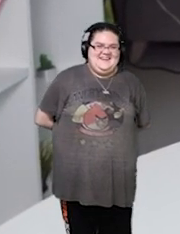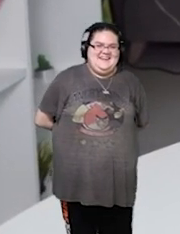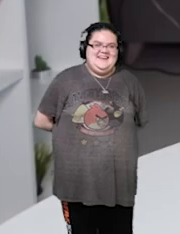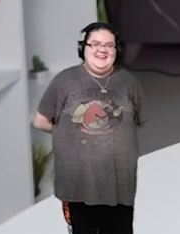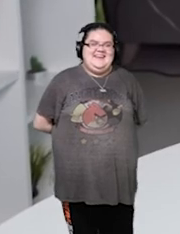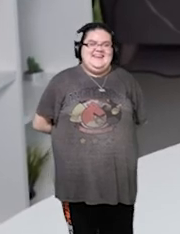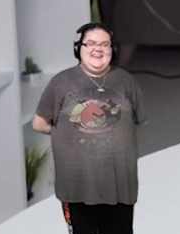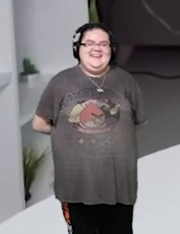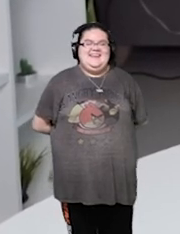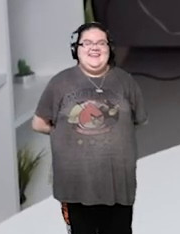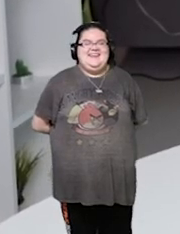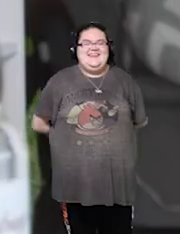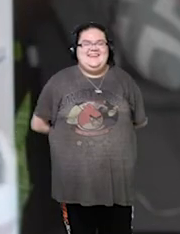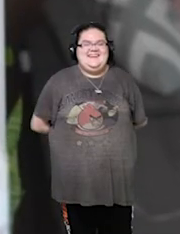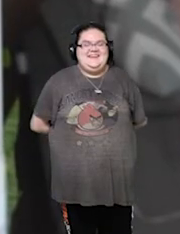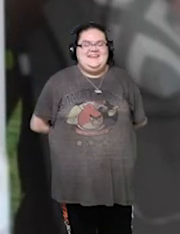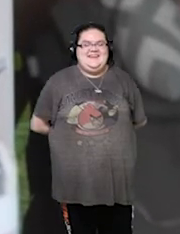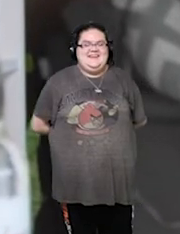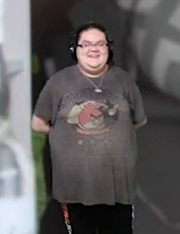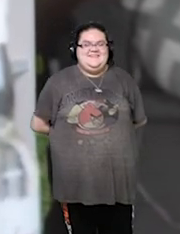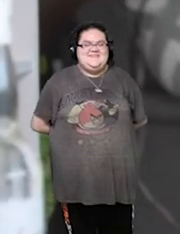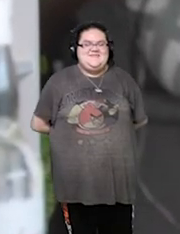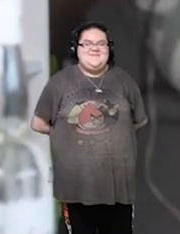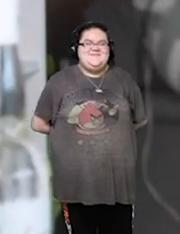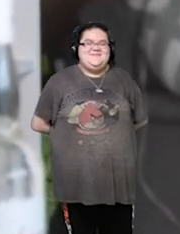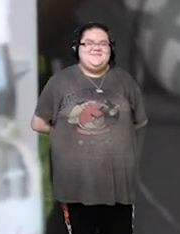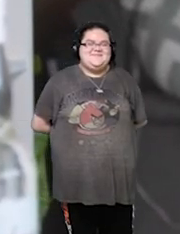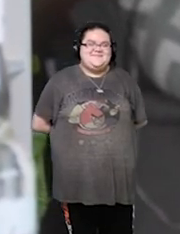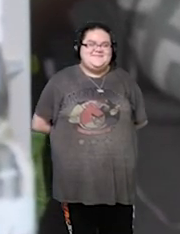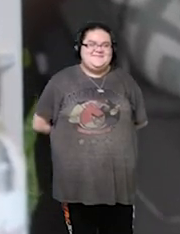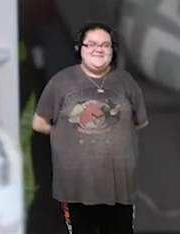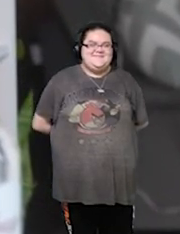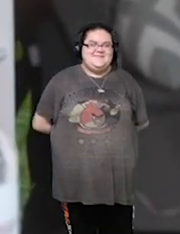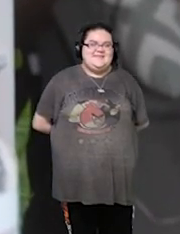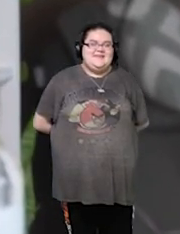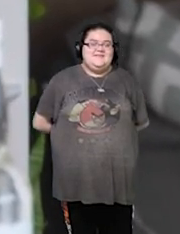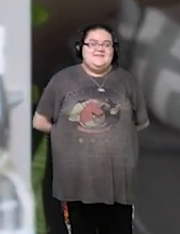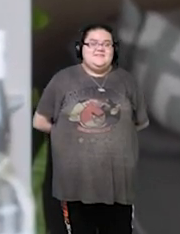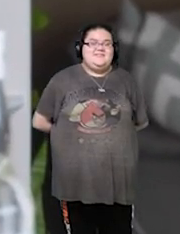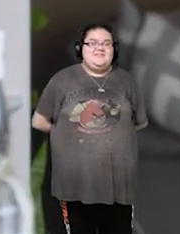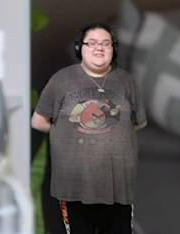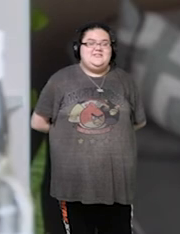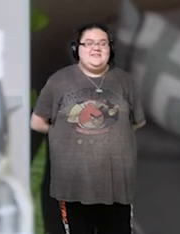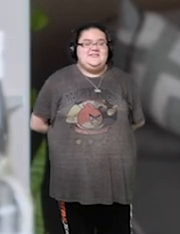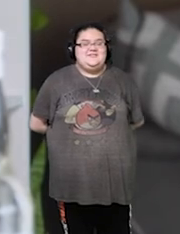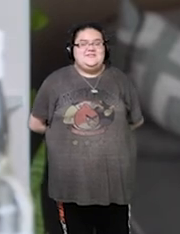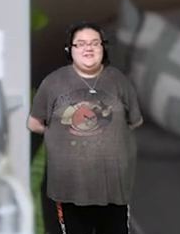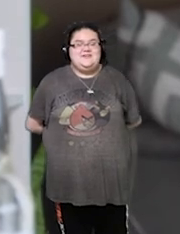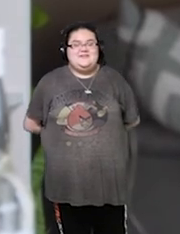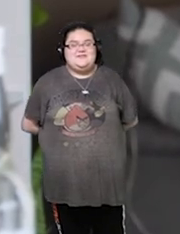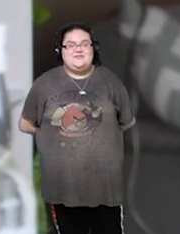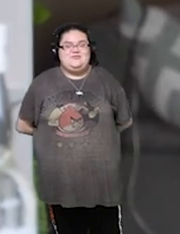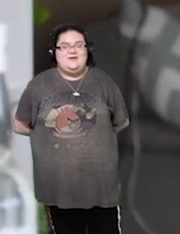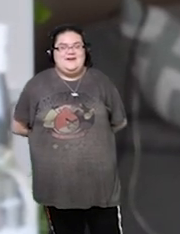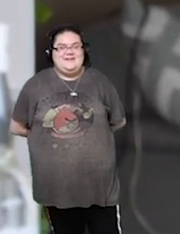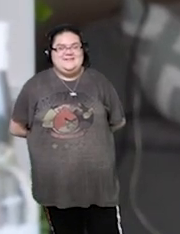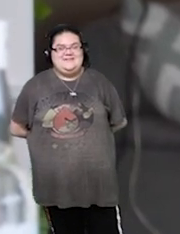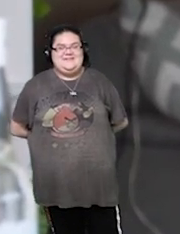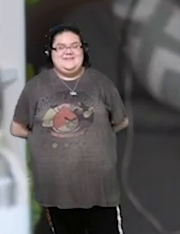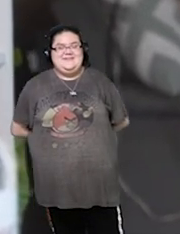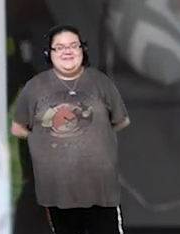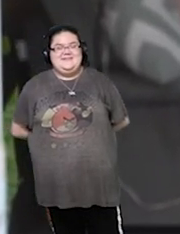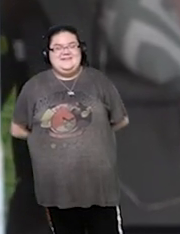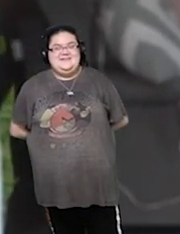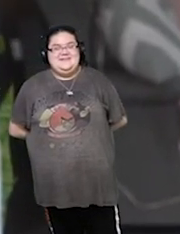You thought you could catch me out. £25, TK Maxx. 790. Jesus